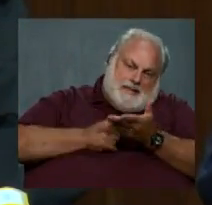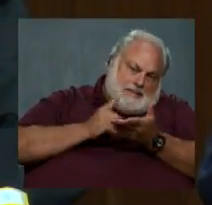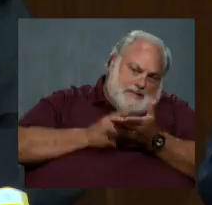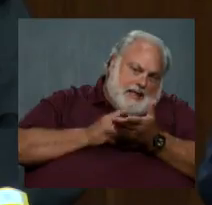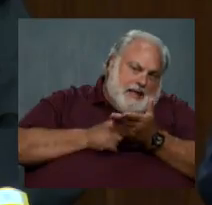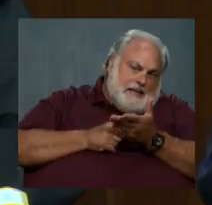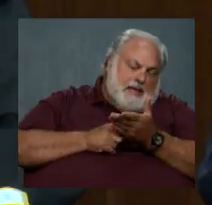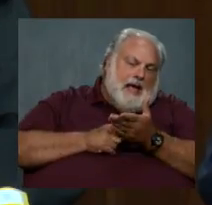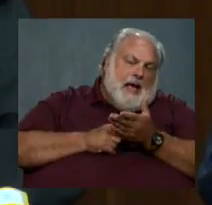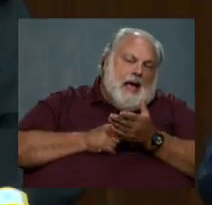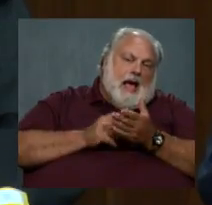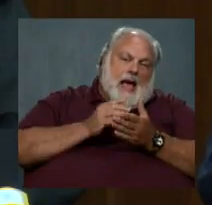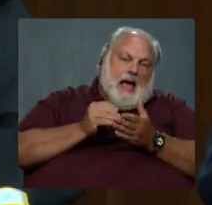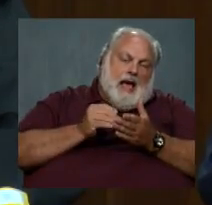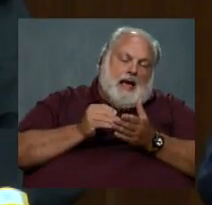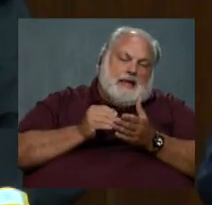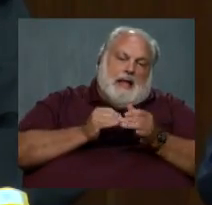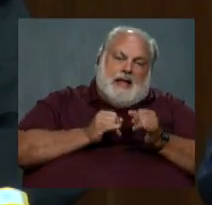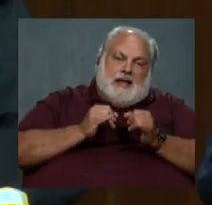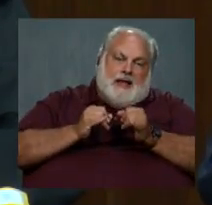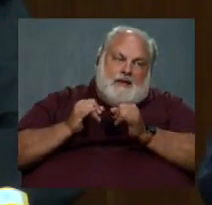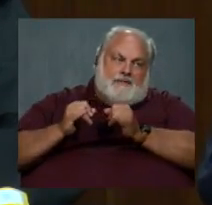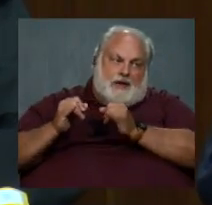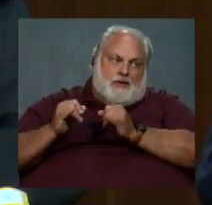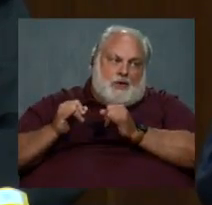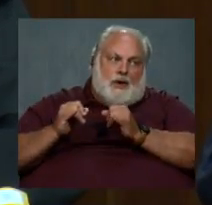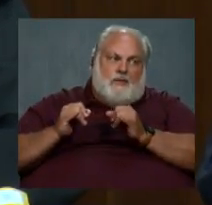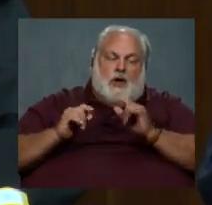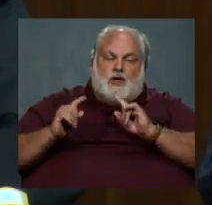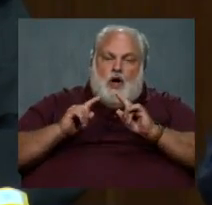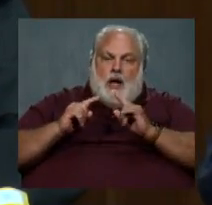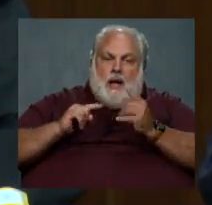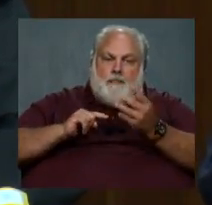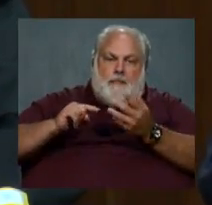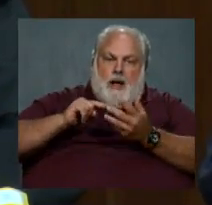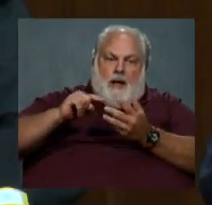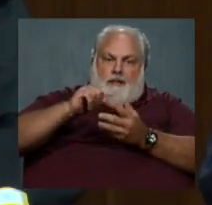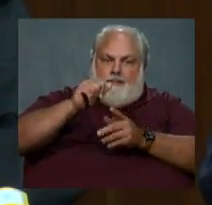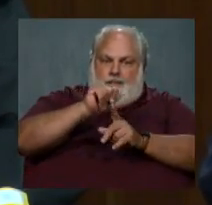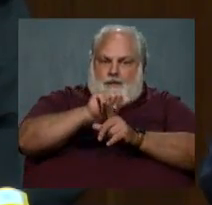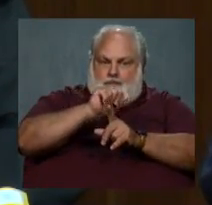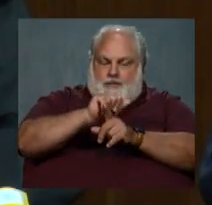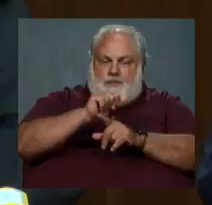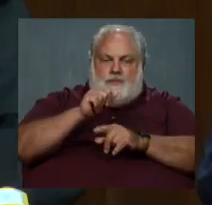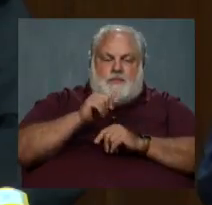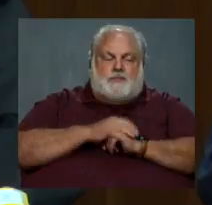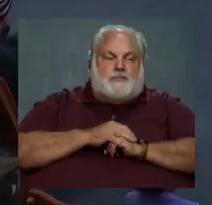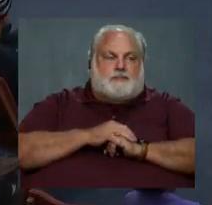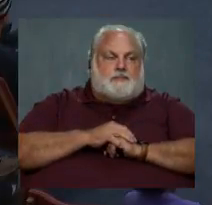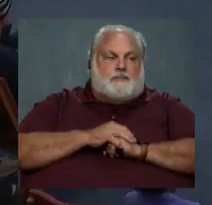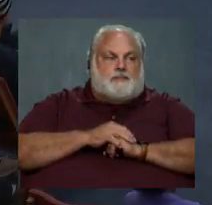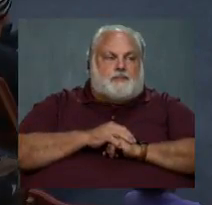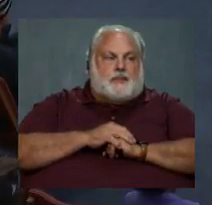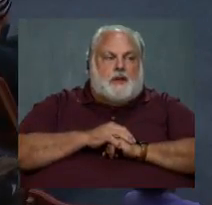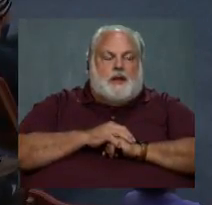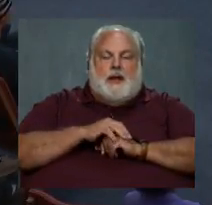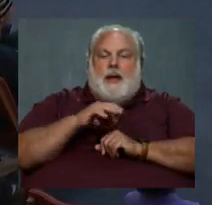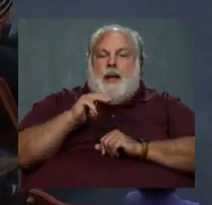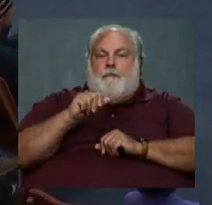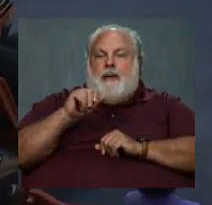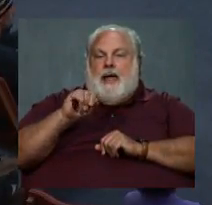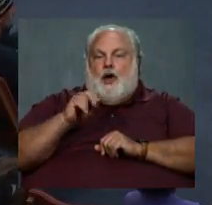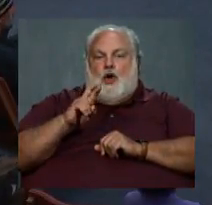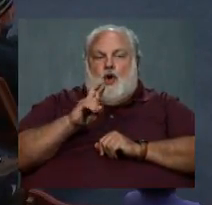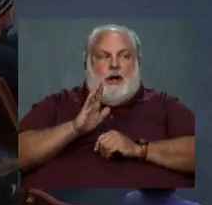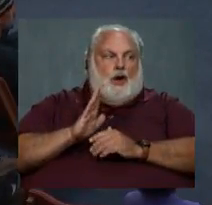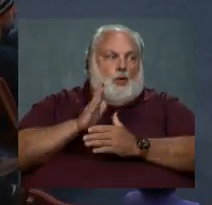and a lot of, I think, the individuals, you know, talk among themselves from what we're learning. Director Wright,